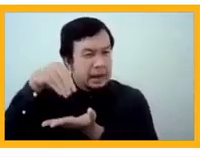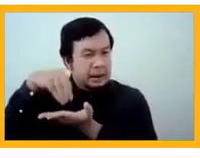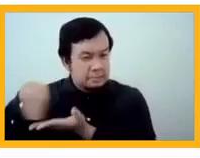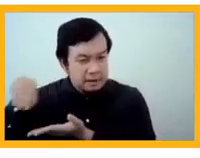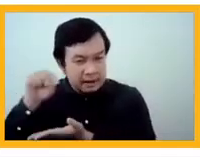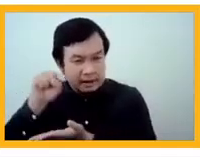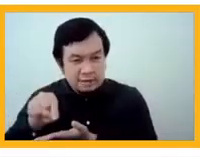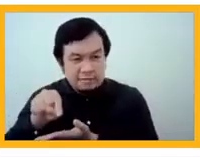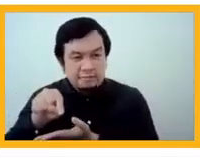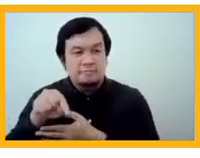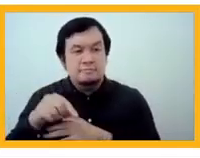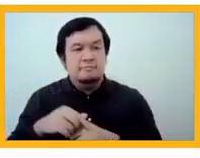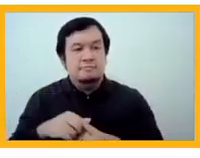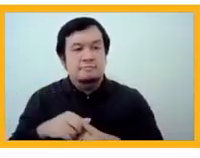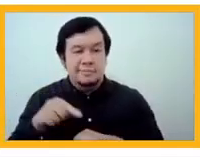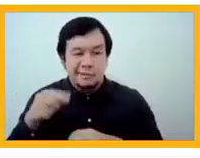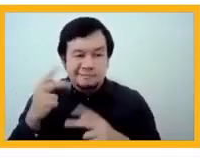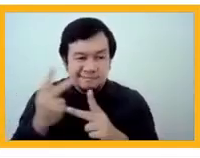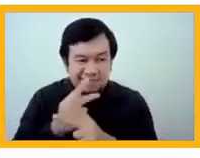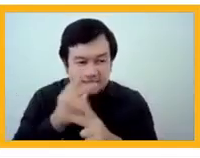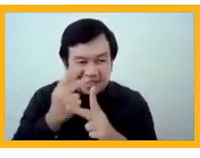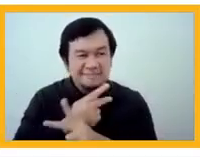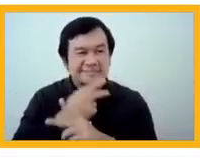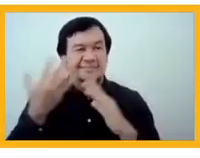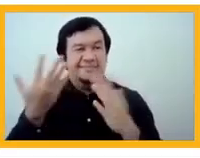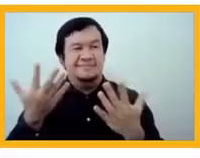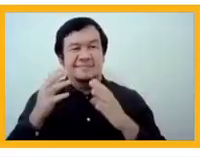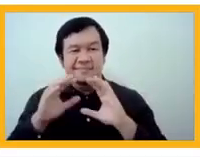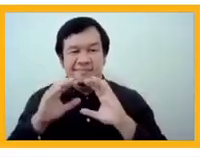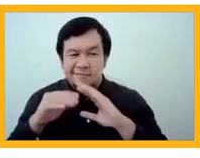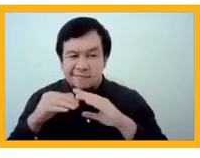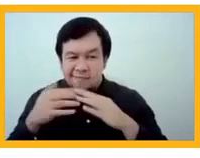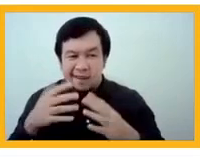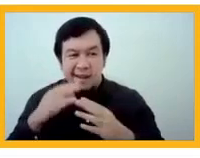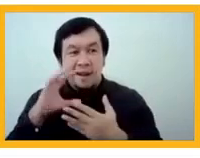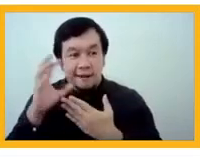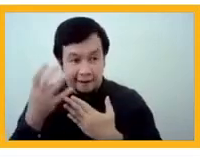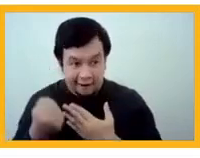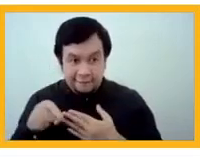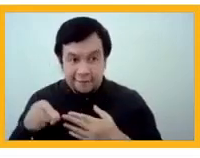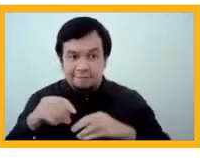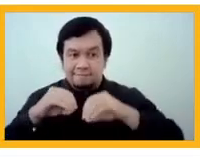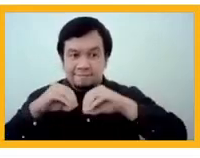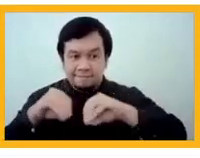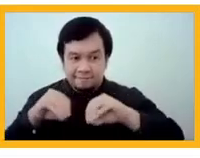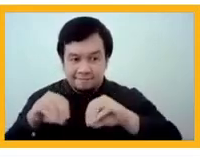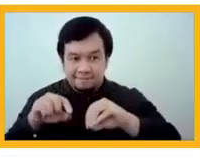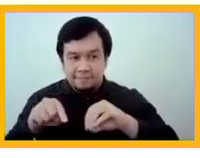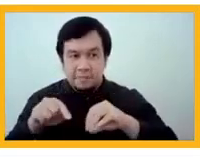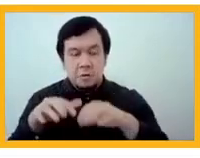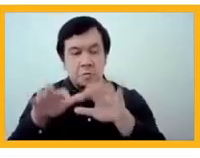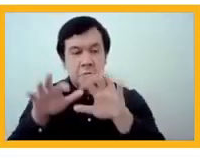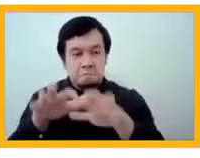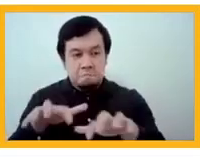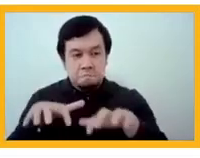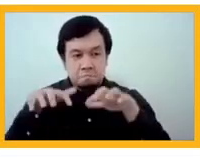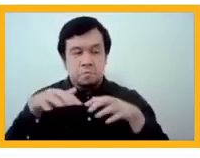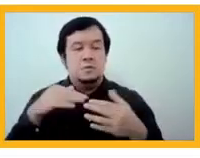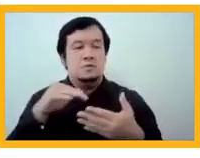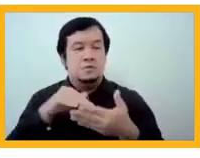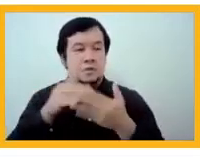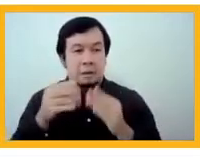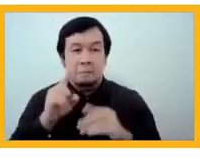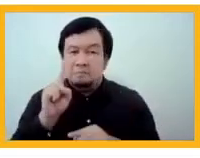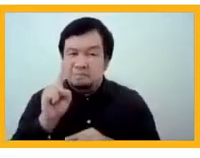curricula and syllabi that, you know, allow you to teach a large number of children more cost effectively. But that comes at the cost of putting everybody in